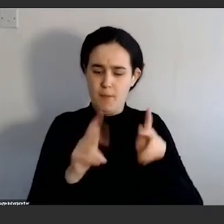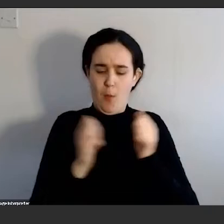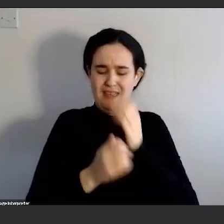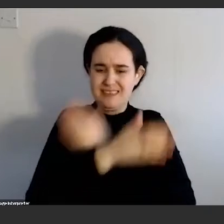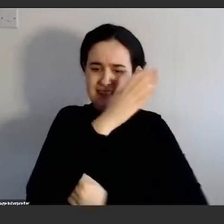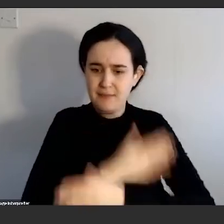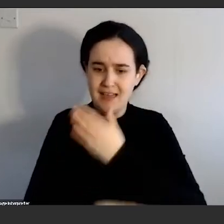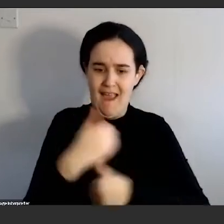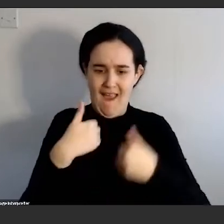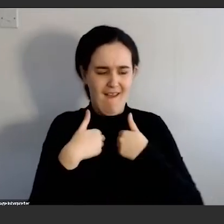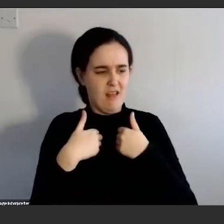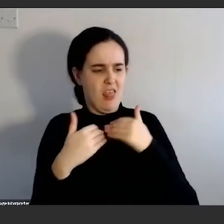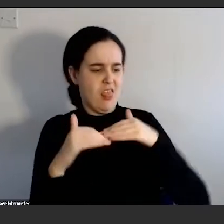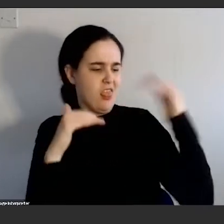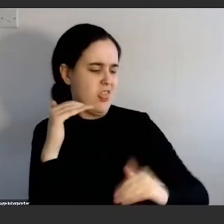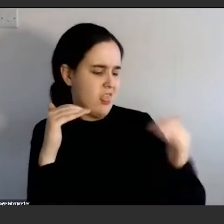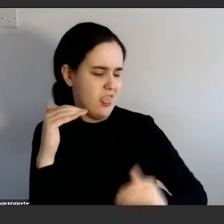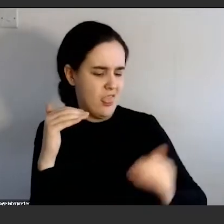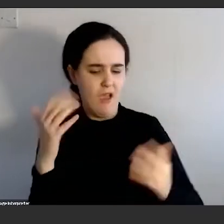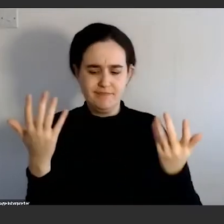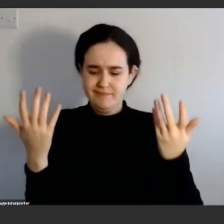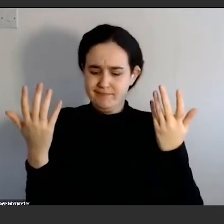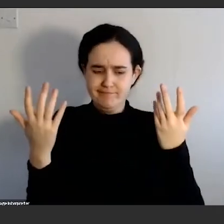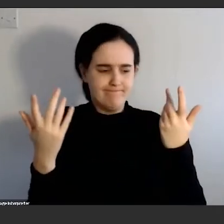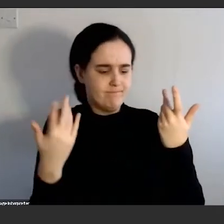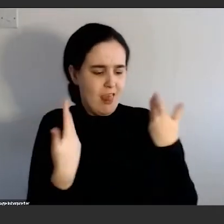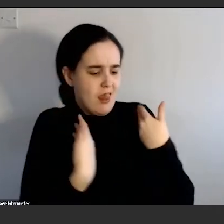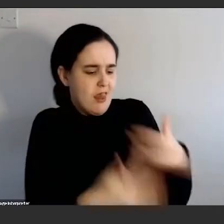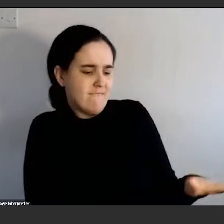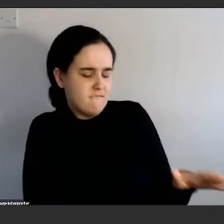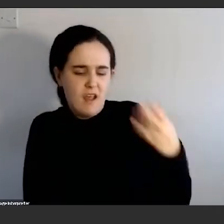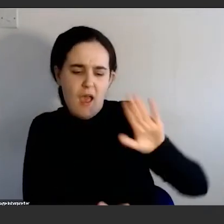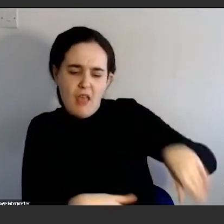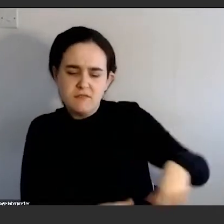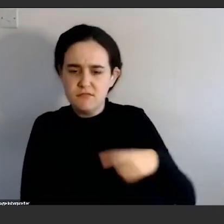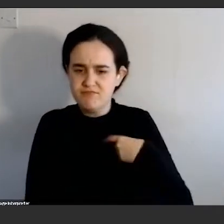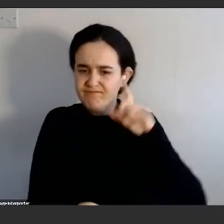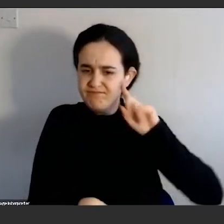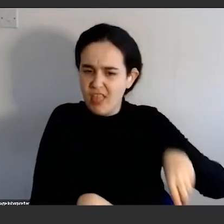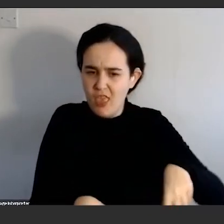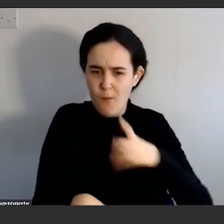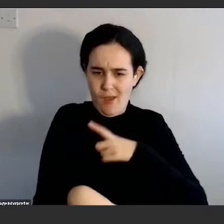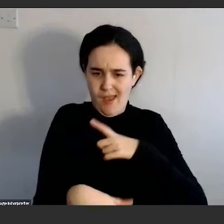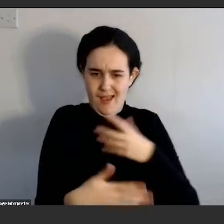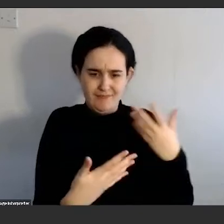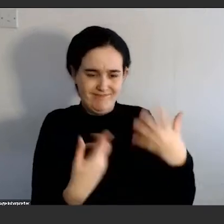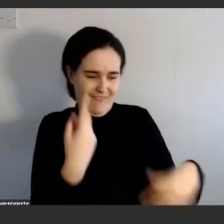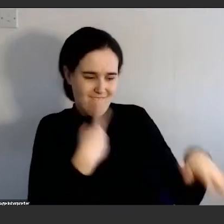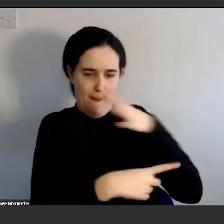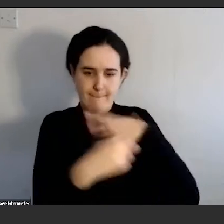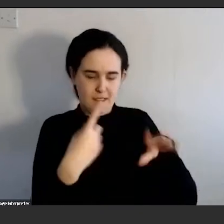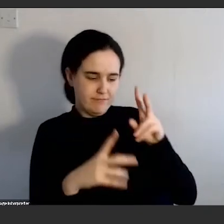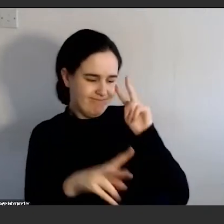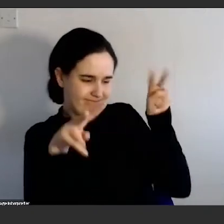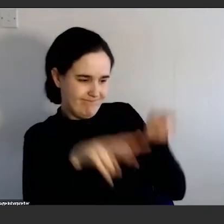the physical environment of health facilities, the attitudes of health workers, or the